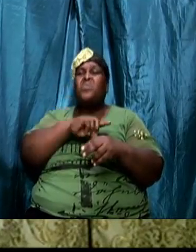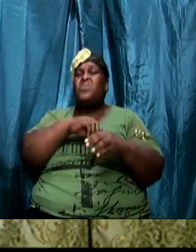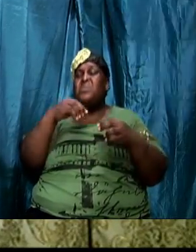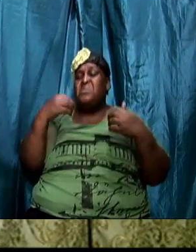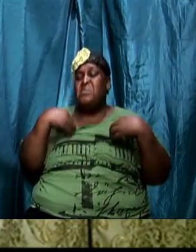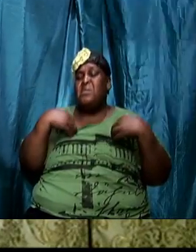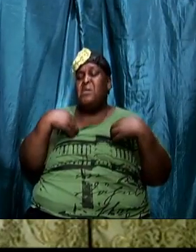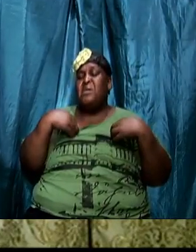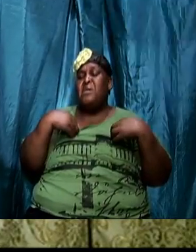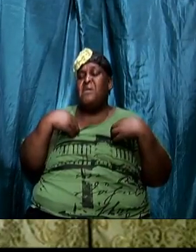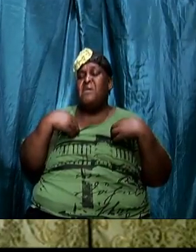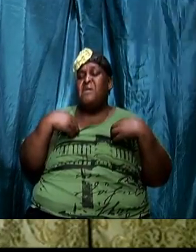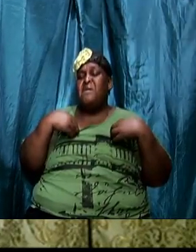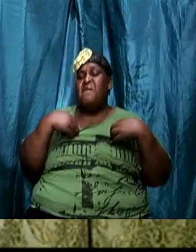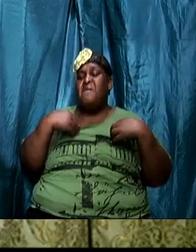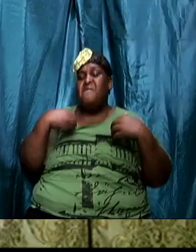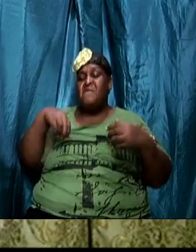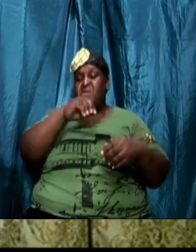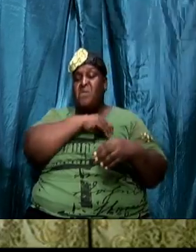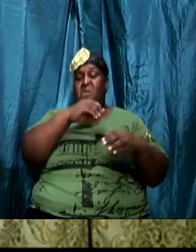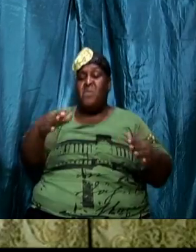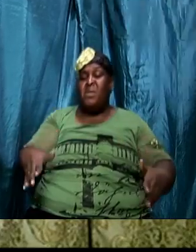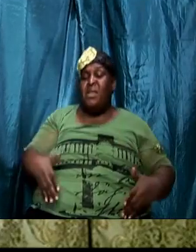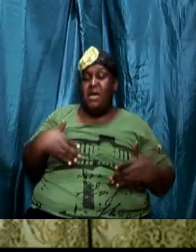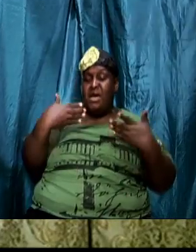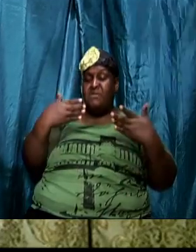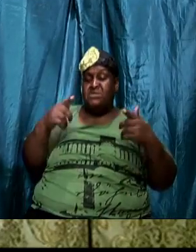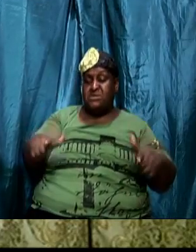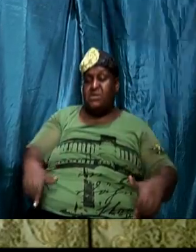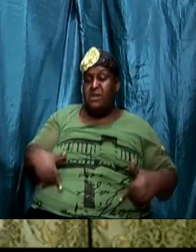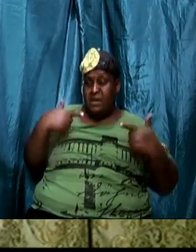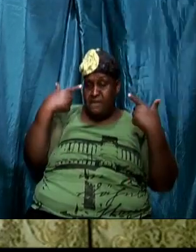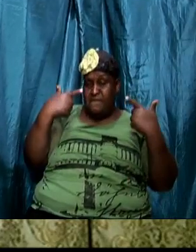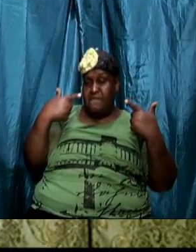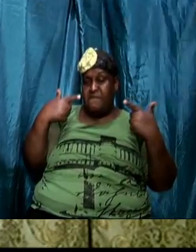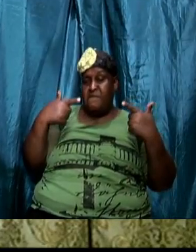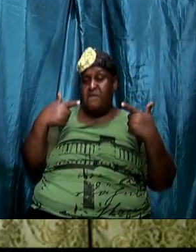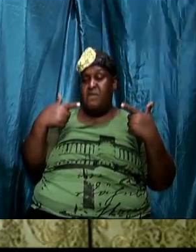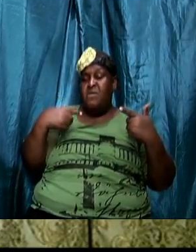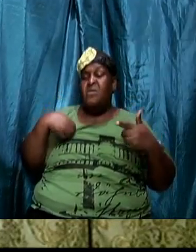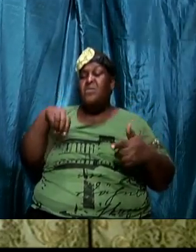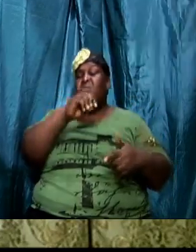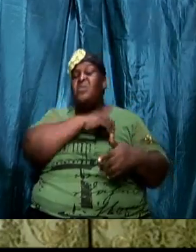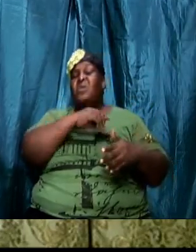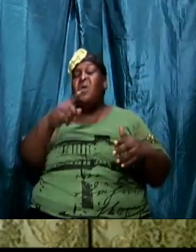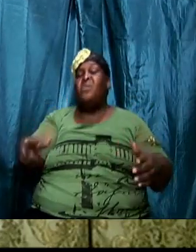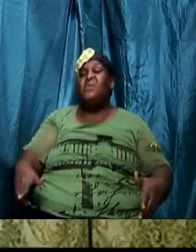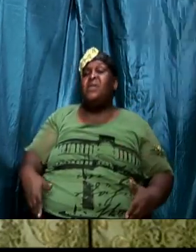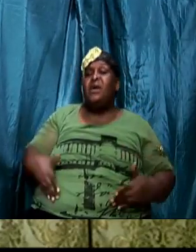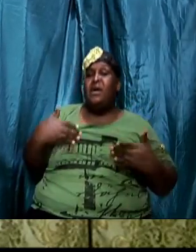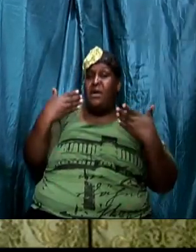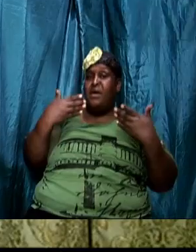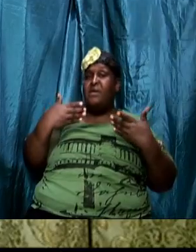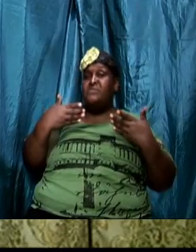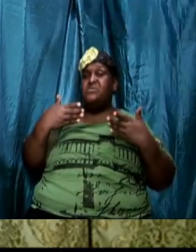live. Our lives at home, our lives at work, our lives at school.